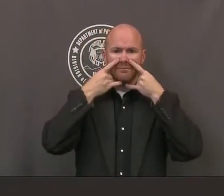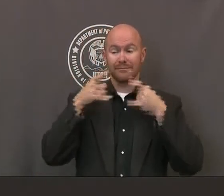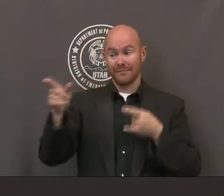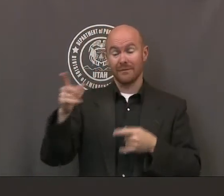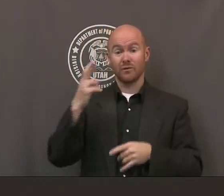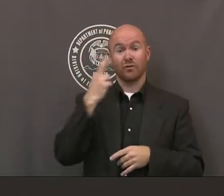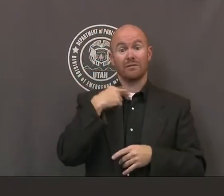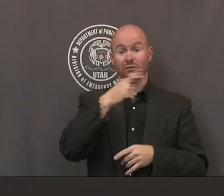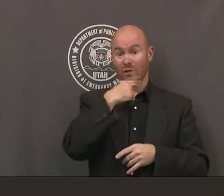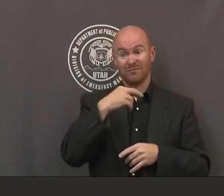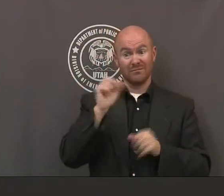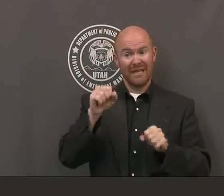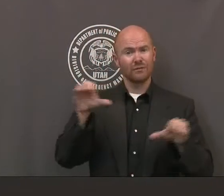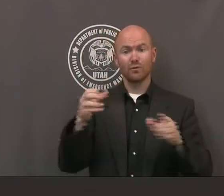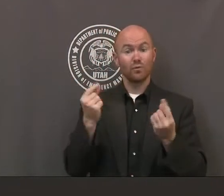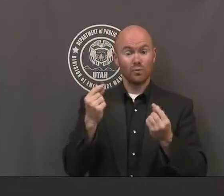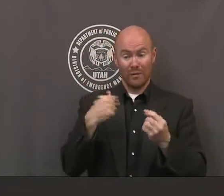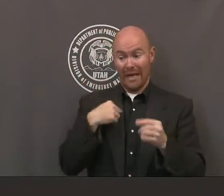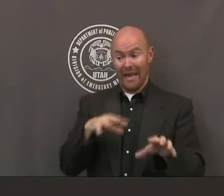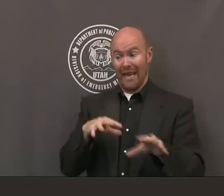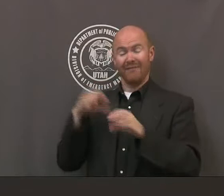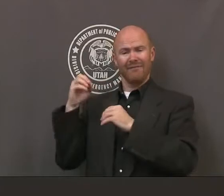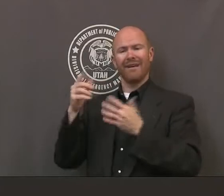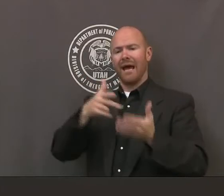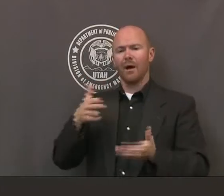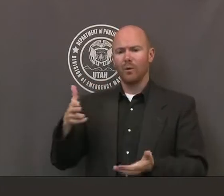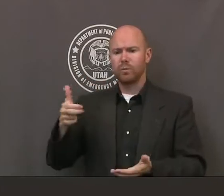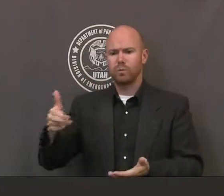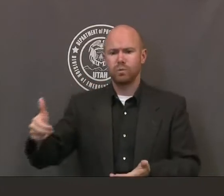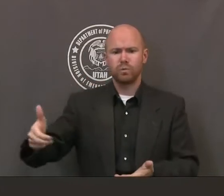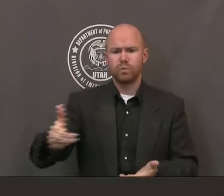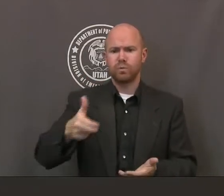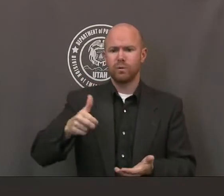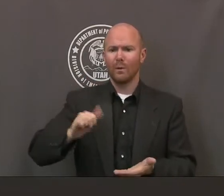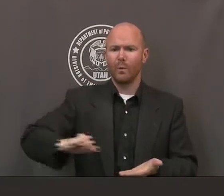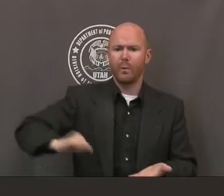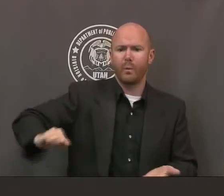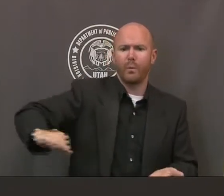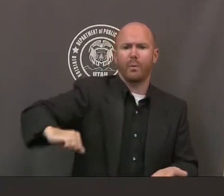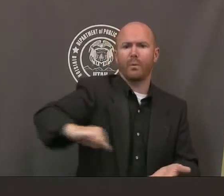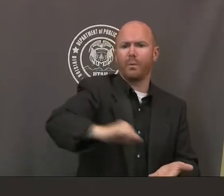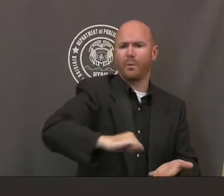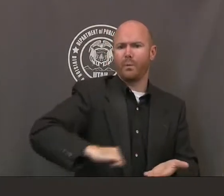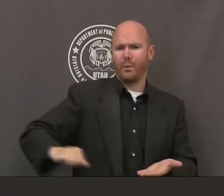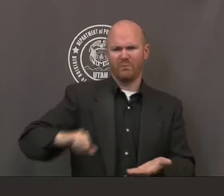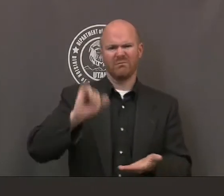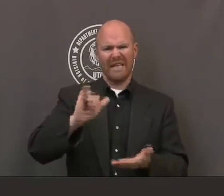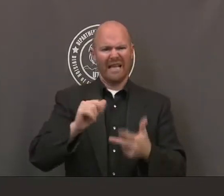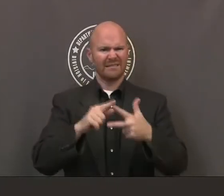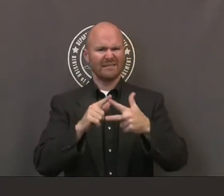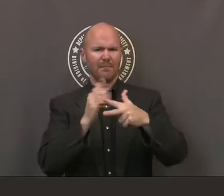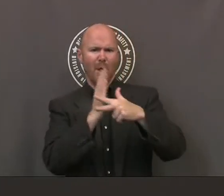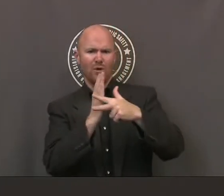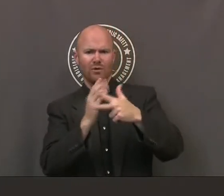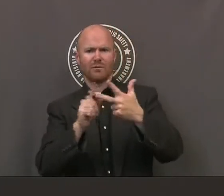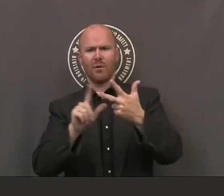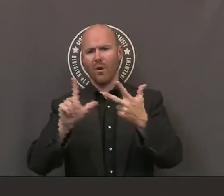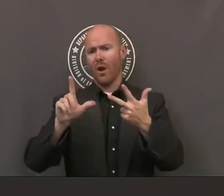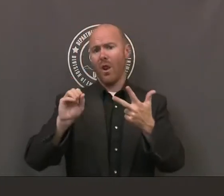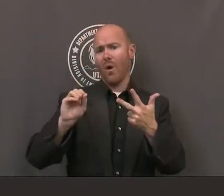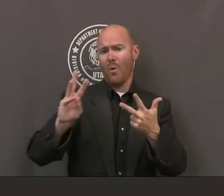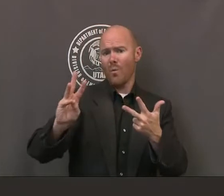operations conduct safe protocol for hygiene and sanitization. That's what that might look like in moderate and low. We